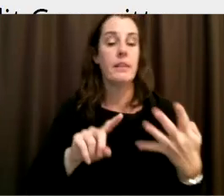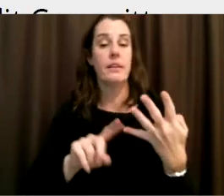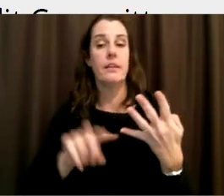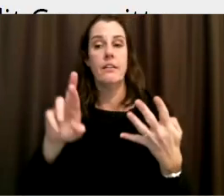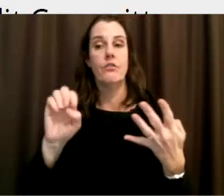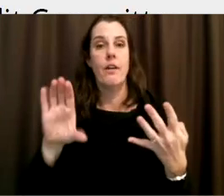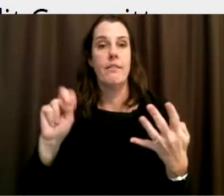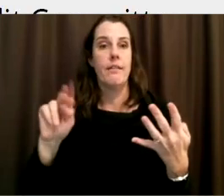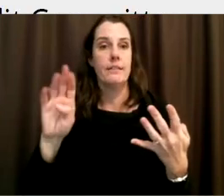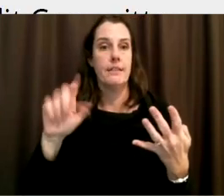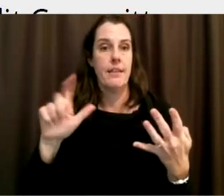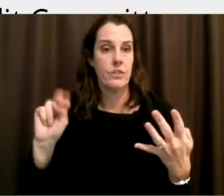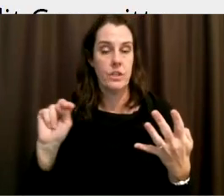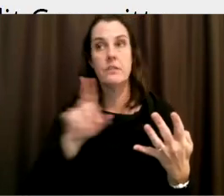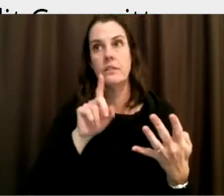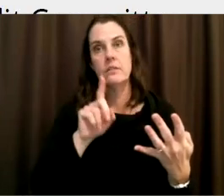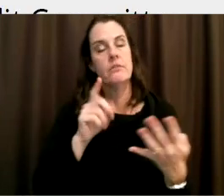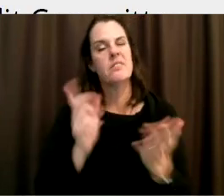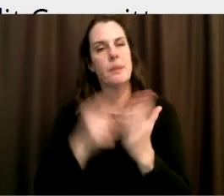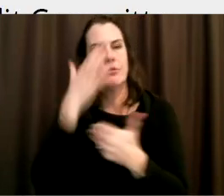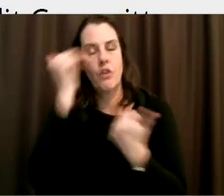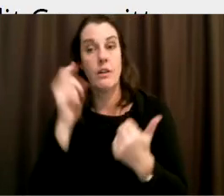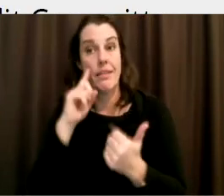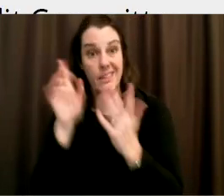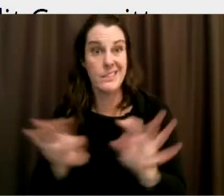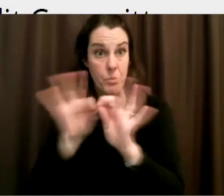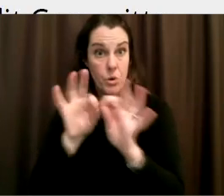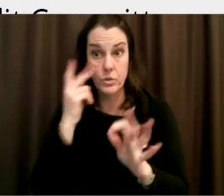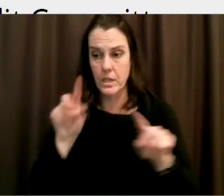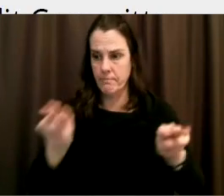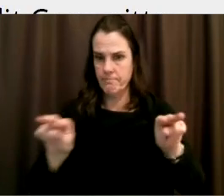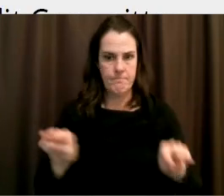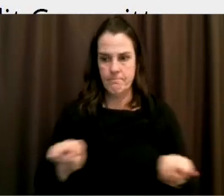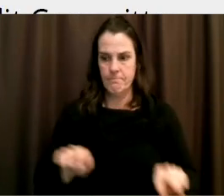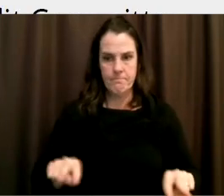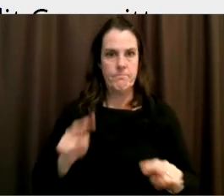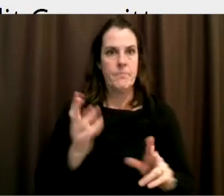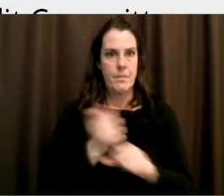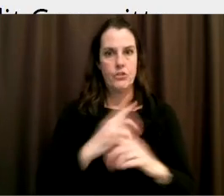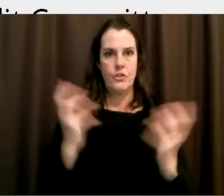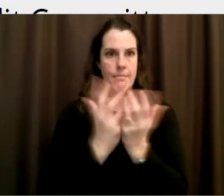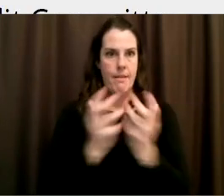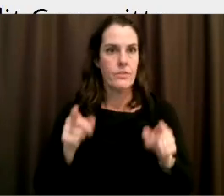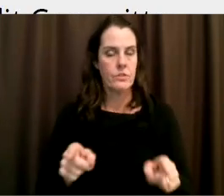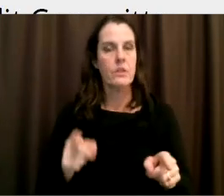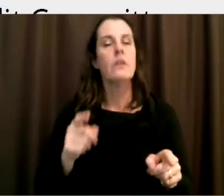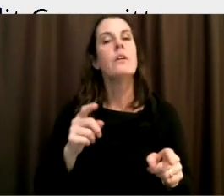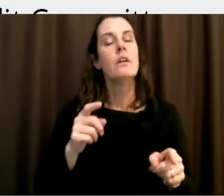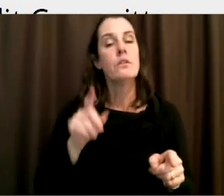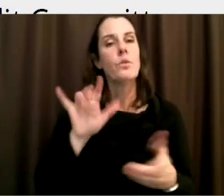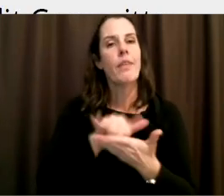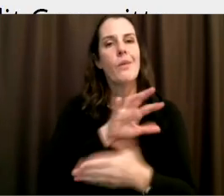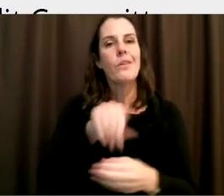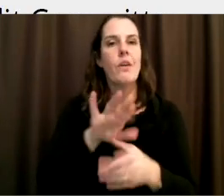forgotten. I think it's important to perform reconciliations on certain balance sheet accounts on a monthly basis. And so this would involve, your